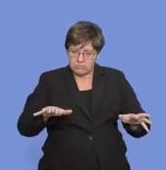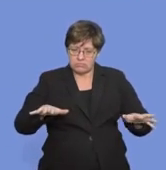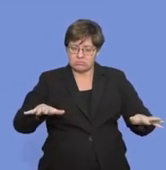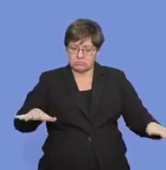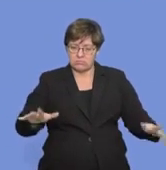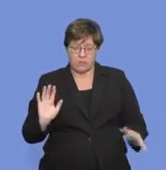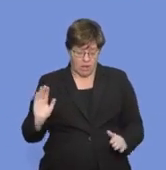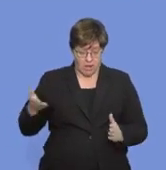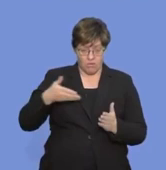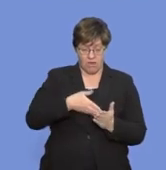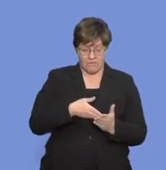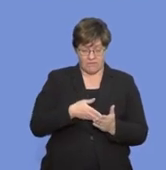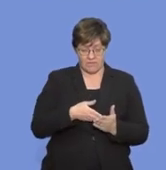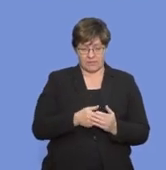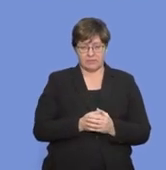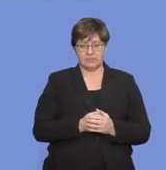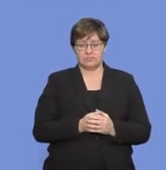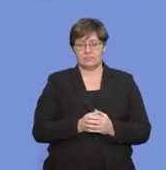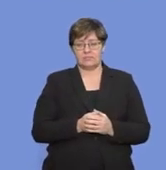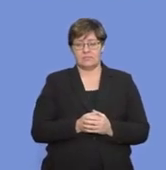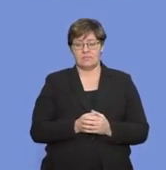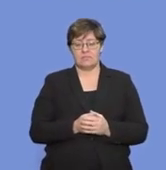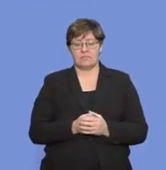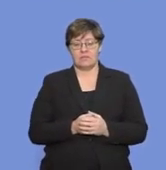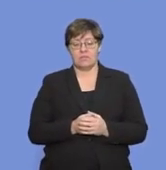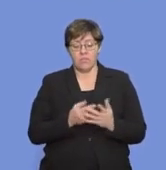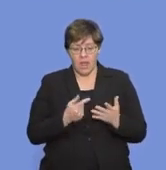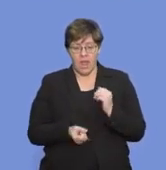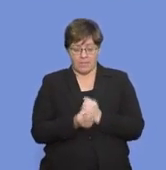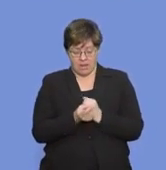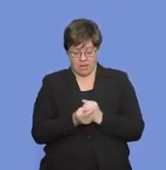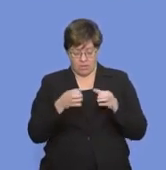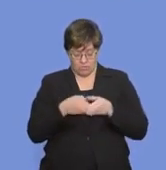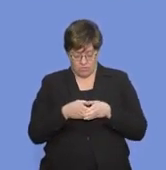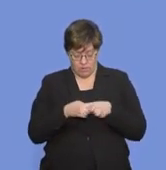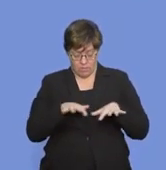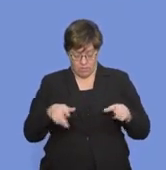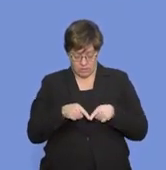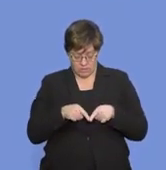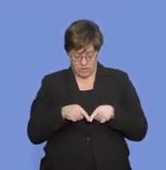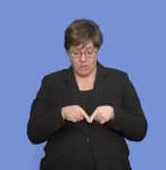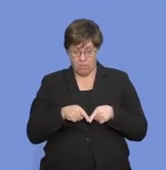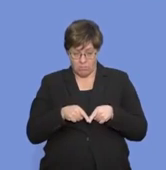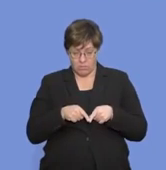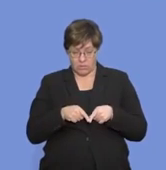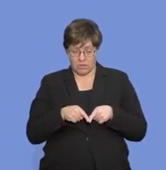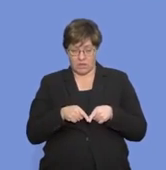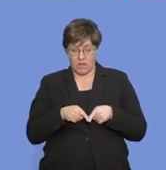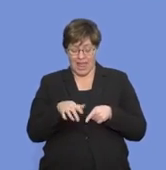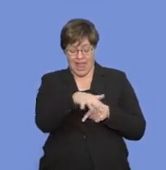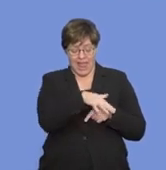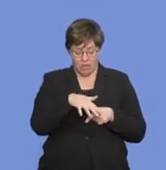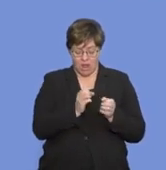is when they arrived, or when they, there was a speciation event. So either they were